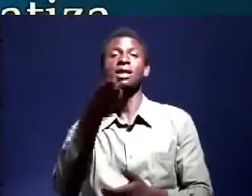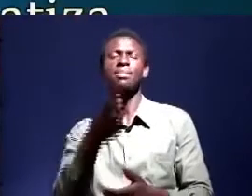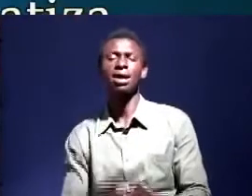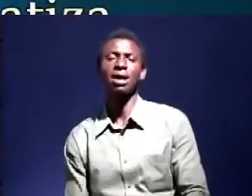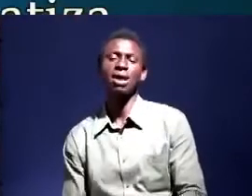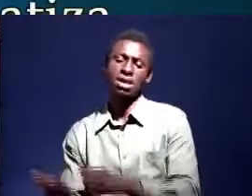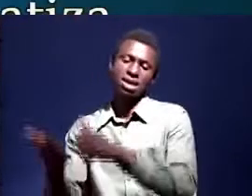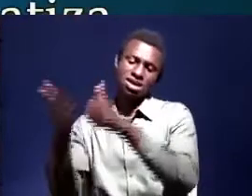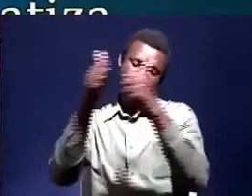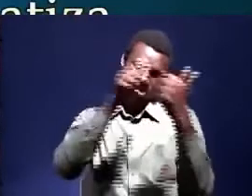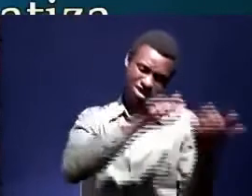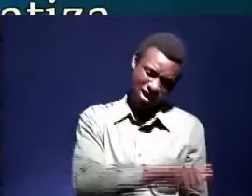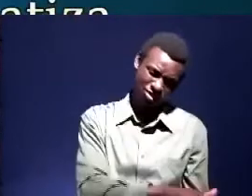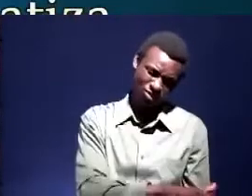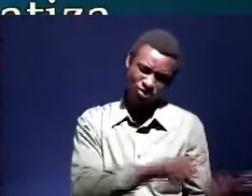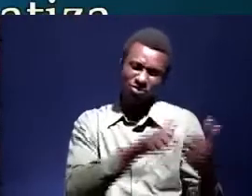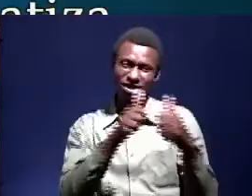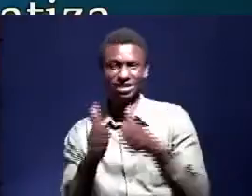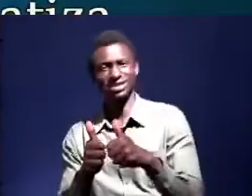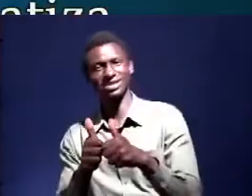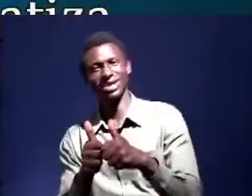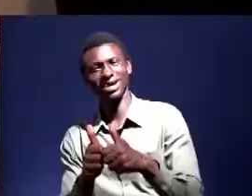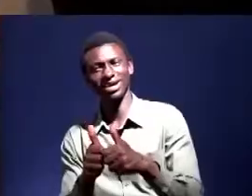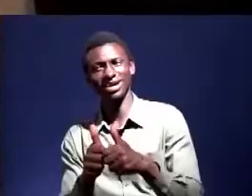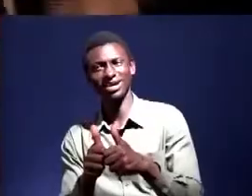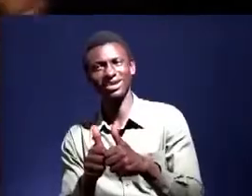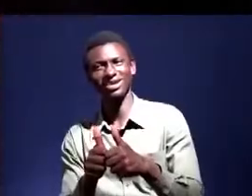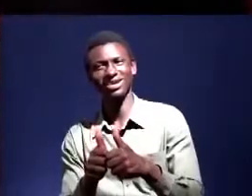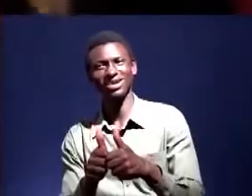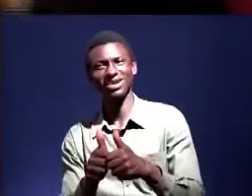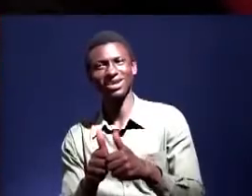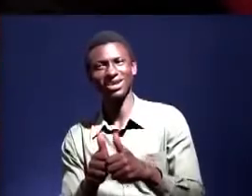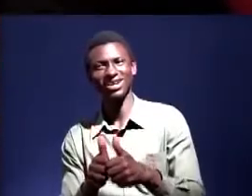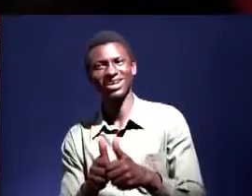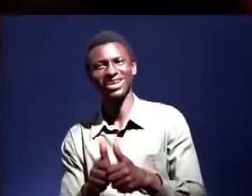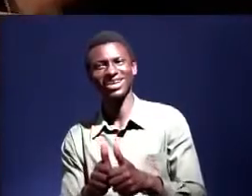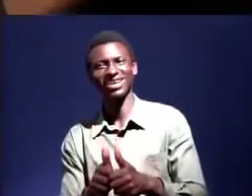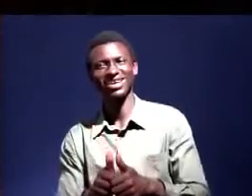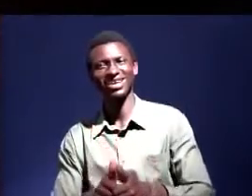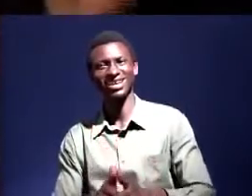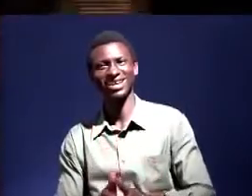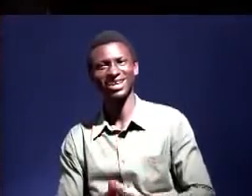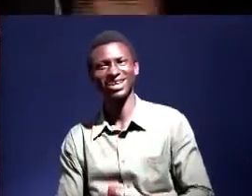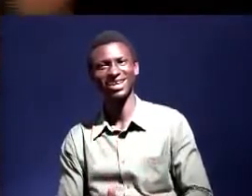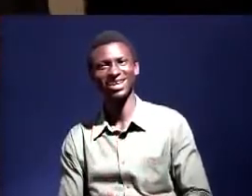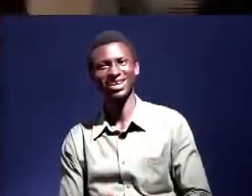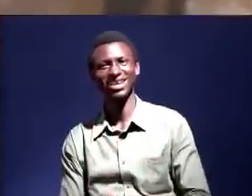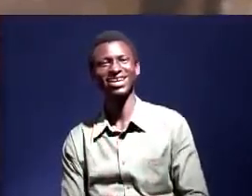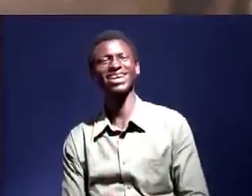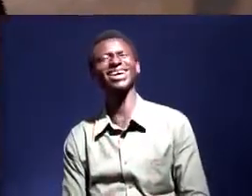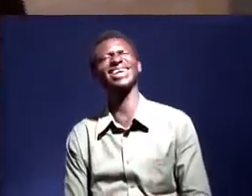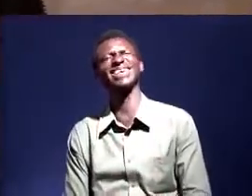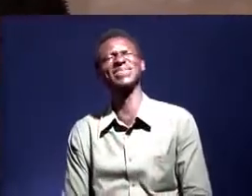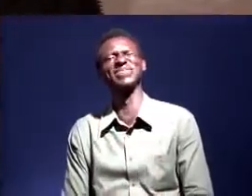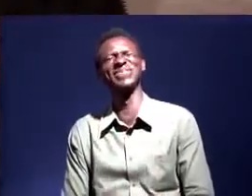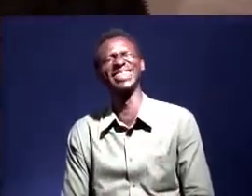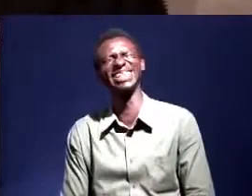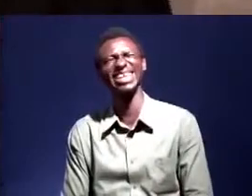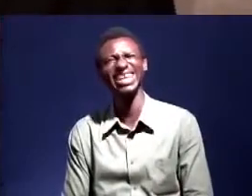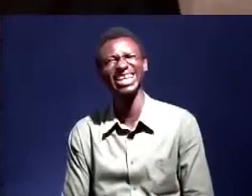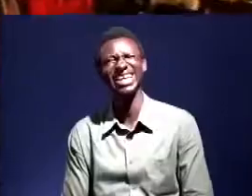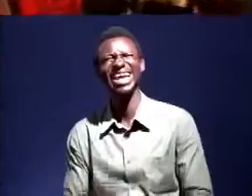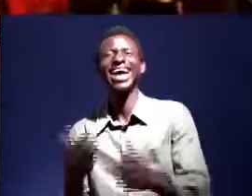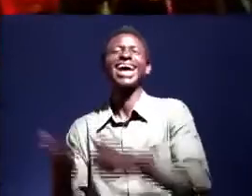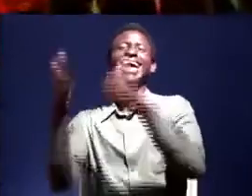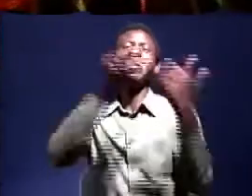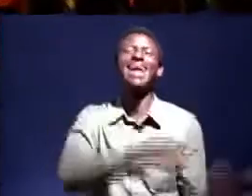Nakubatiza kwa jina baba na mwana na roho matakatifu. I baptize